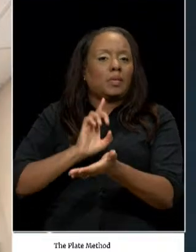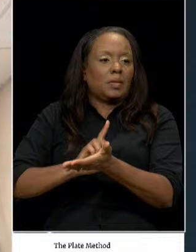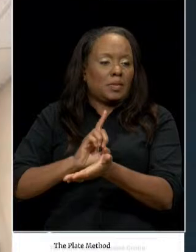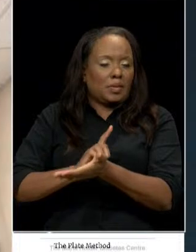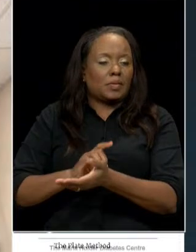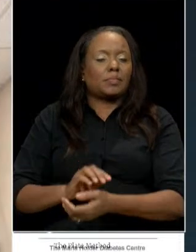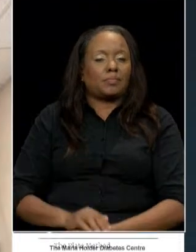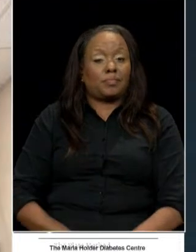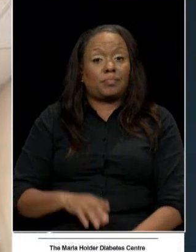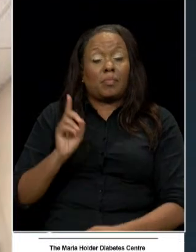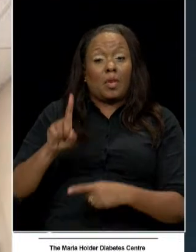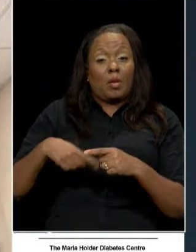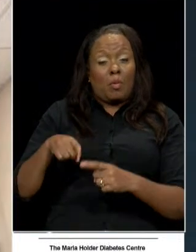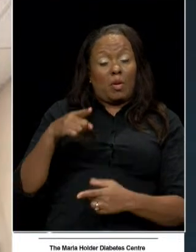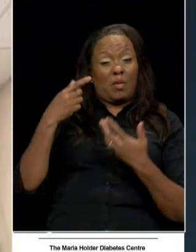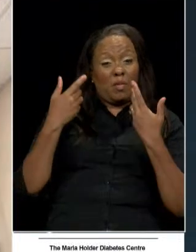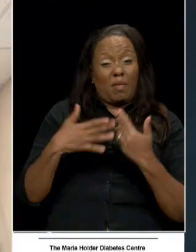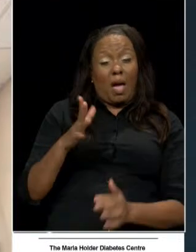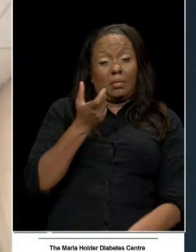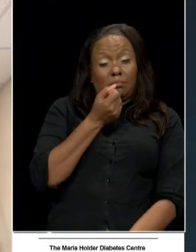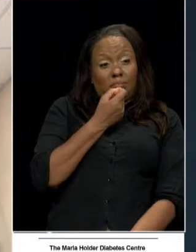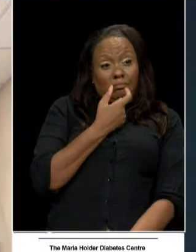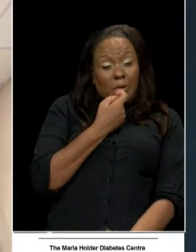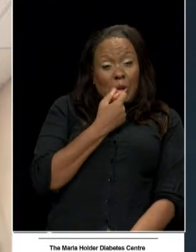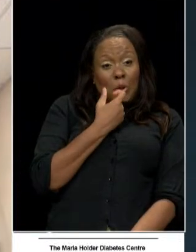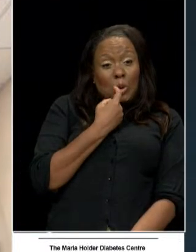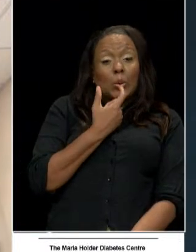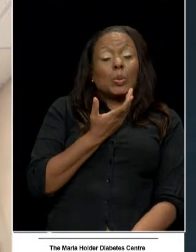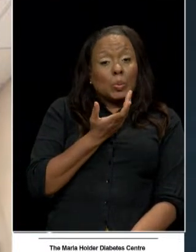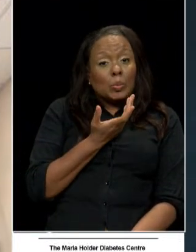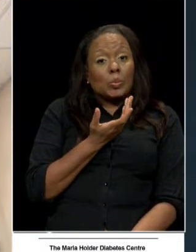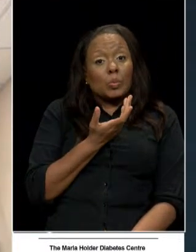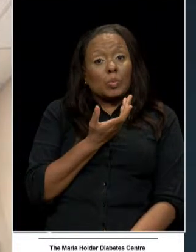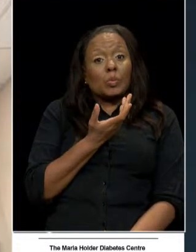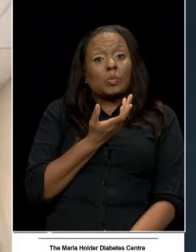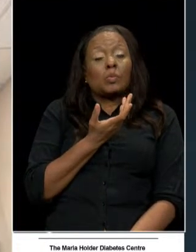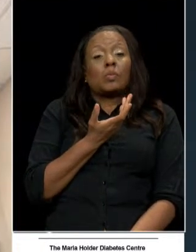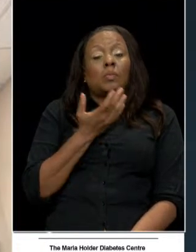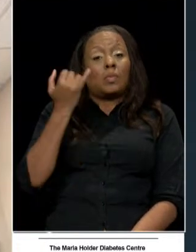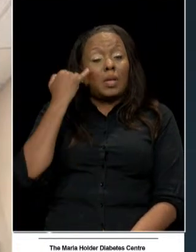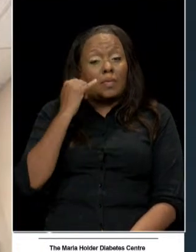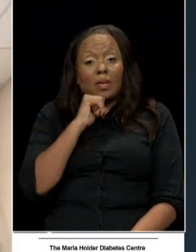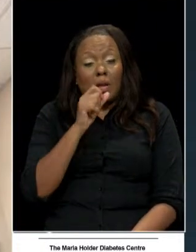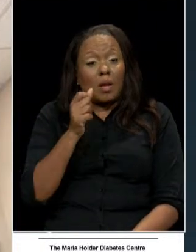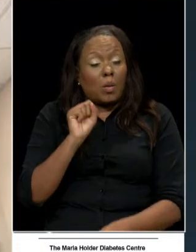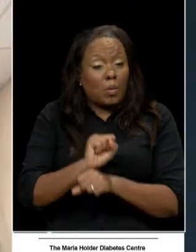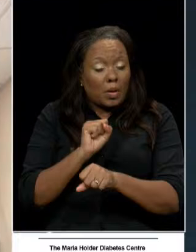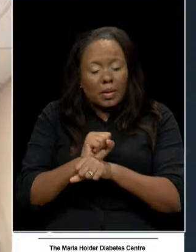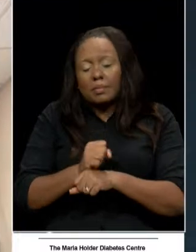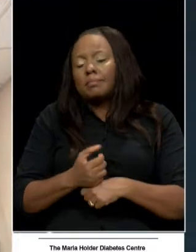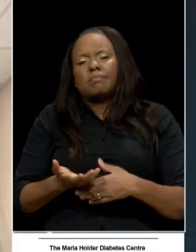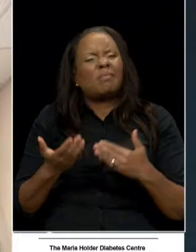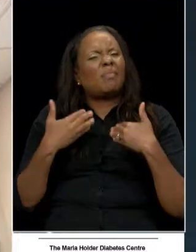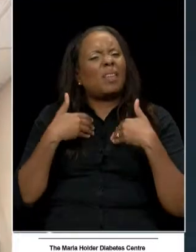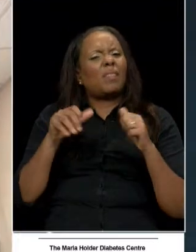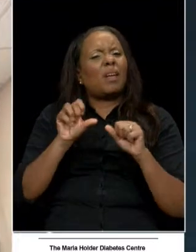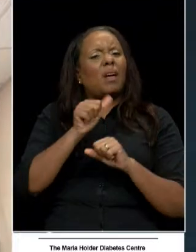the tablets, which most commonly are your phosphodiesterase inhibitors don't work anymore, there are other options that are